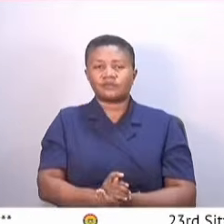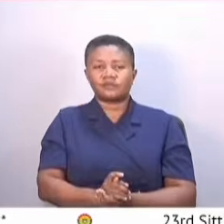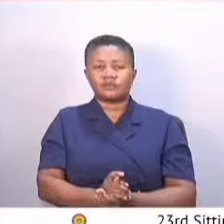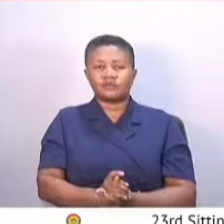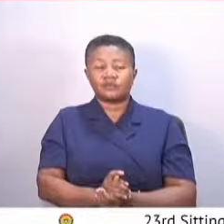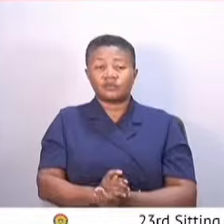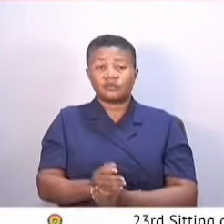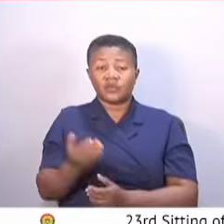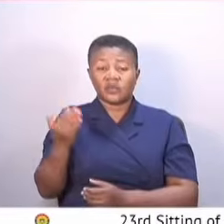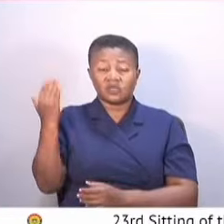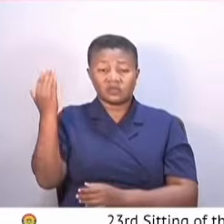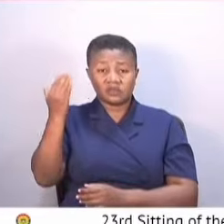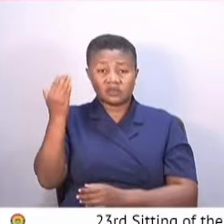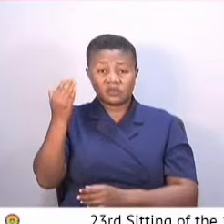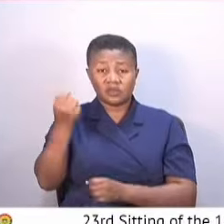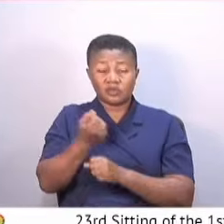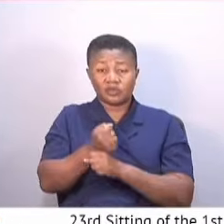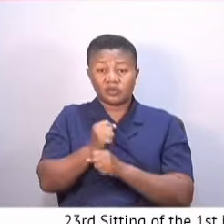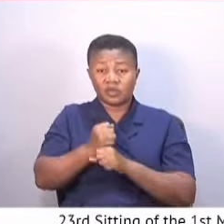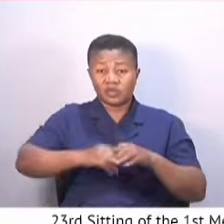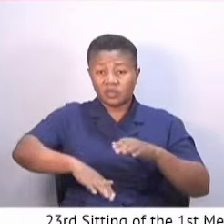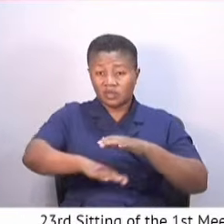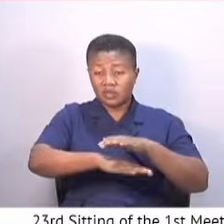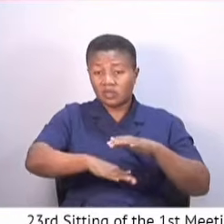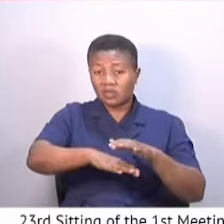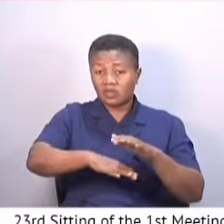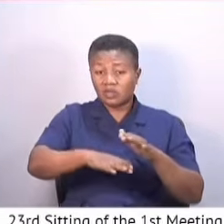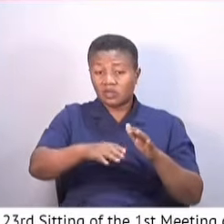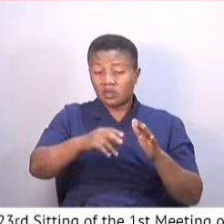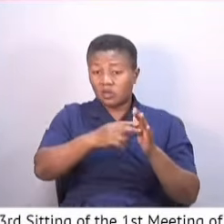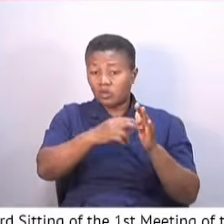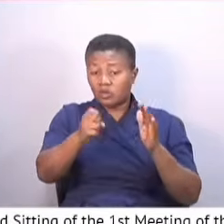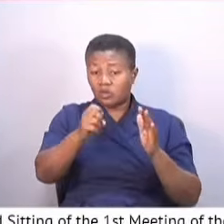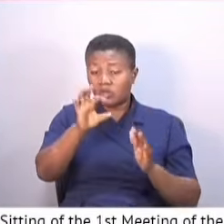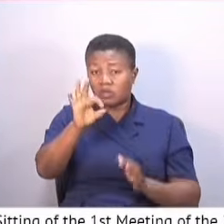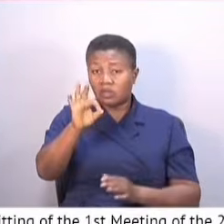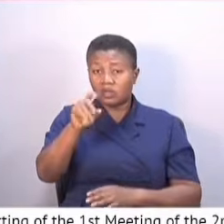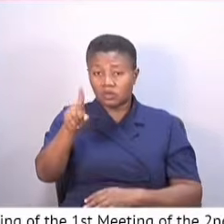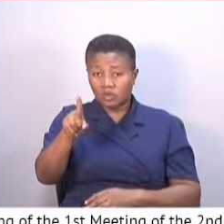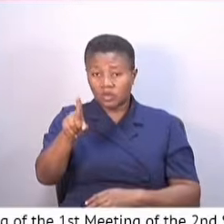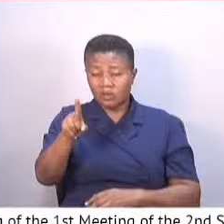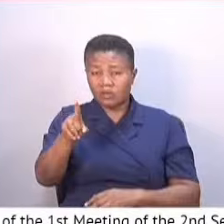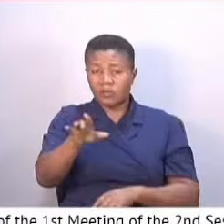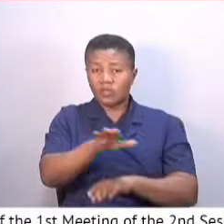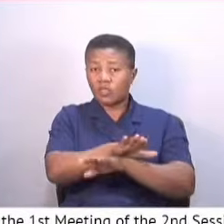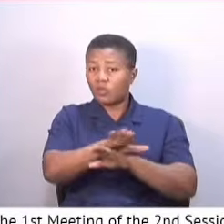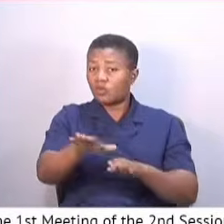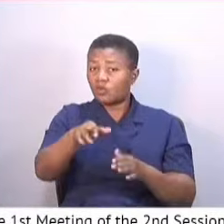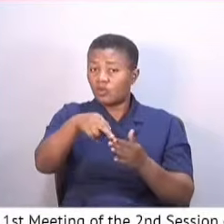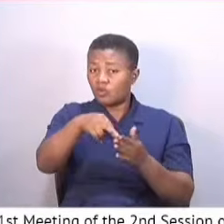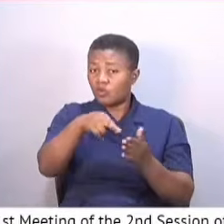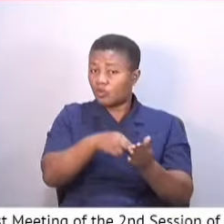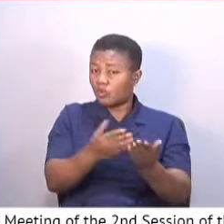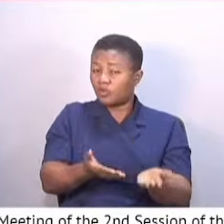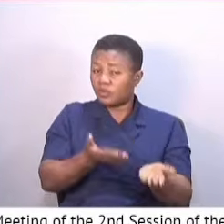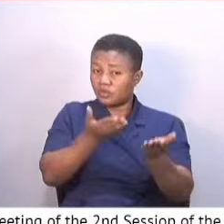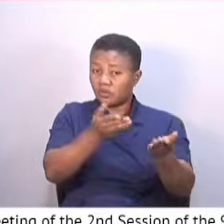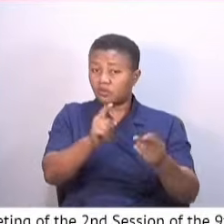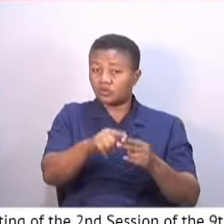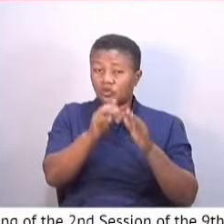that the statement was made under Order 91. No report was presented to the